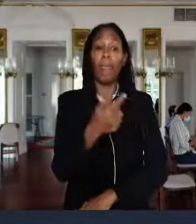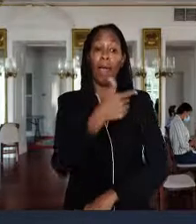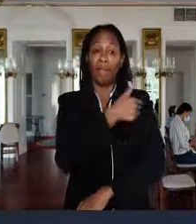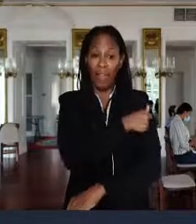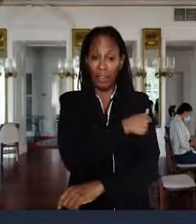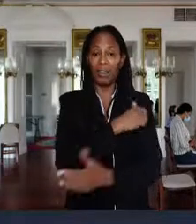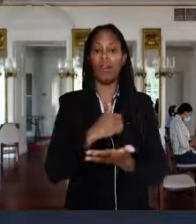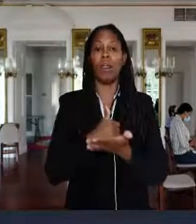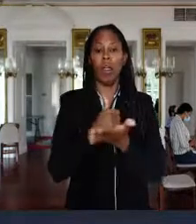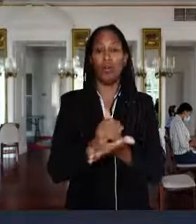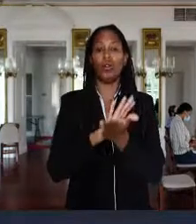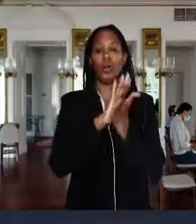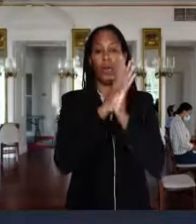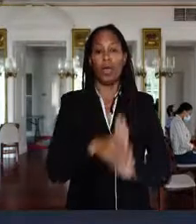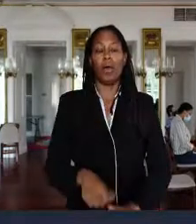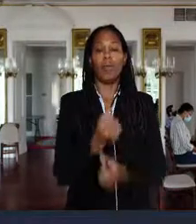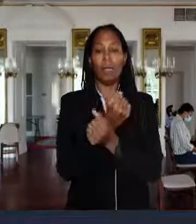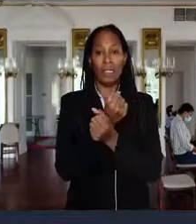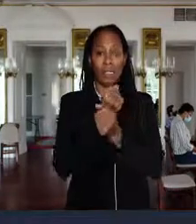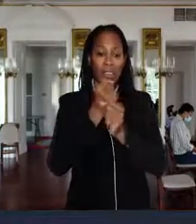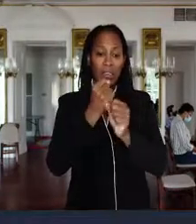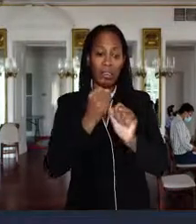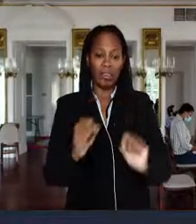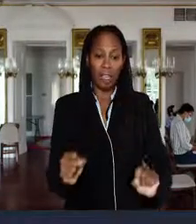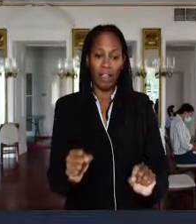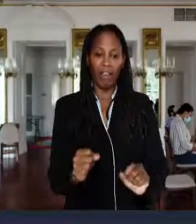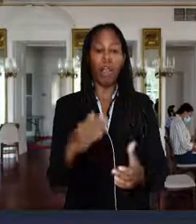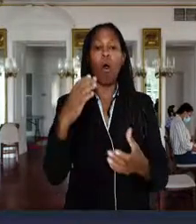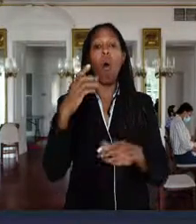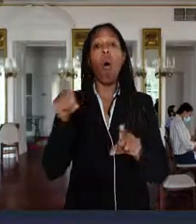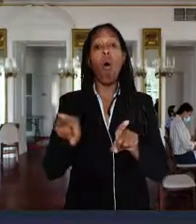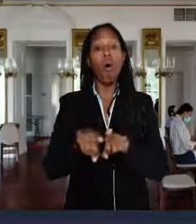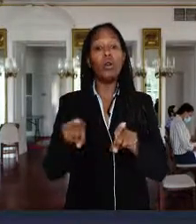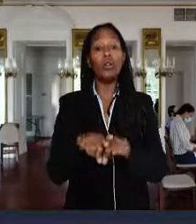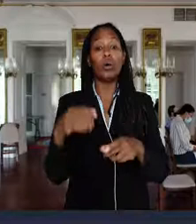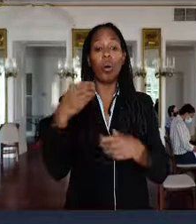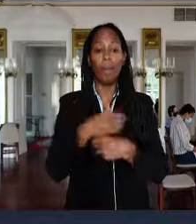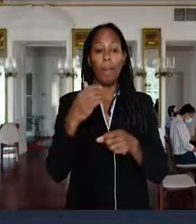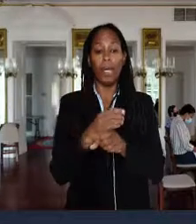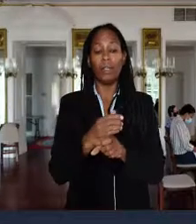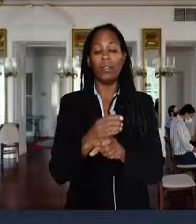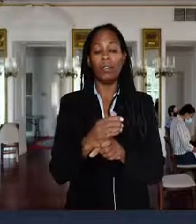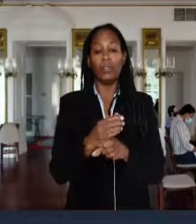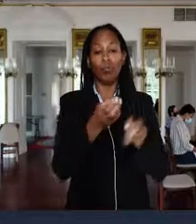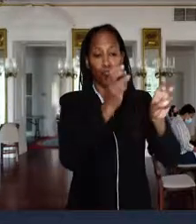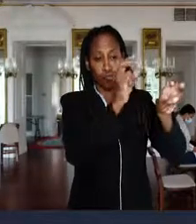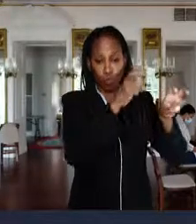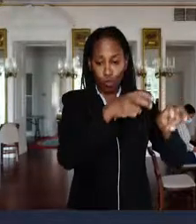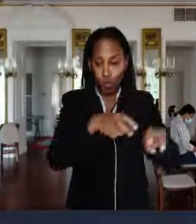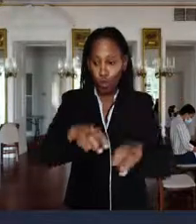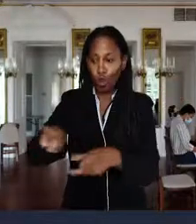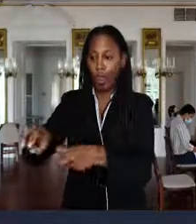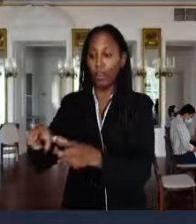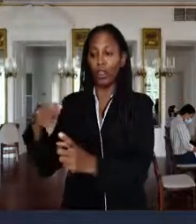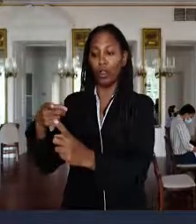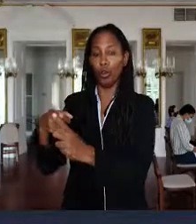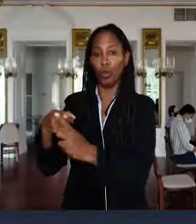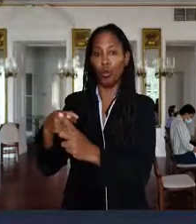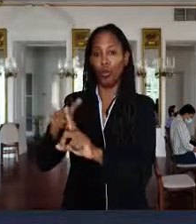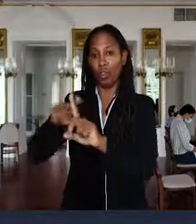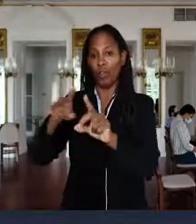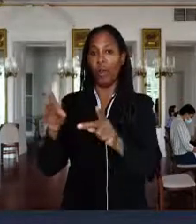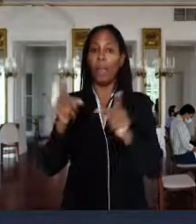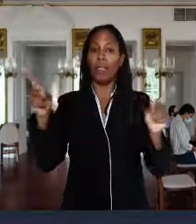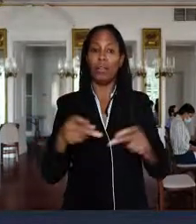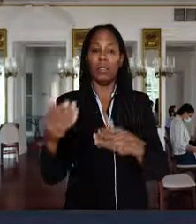you safer, but it makes things like traveling easier. For vaccinated individuals who are planning to travel to the U.S. Virgin Islands,